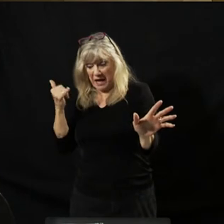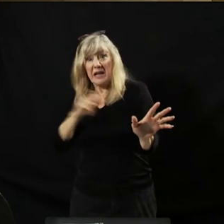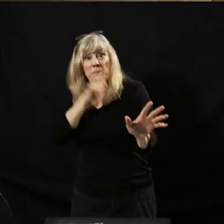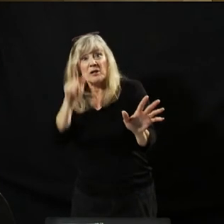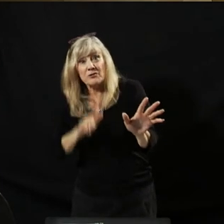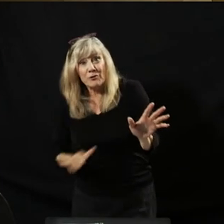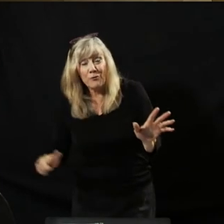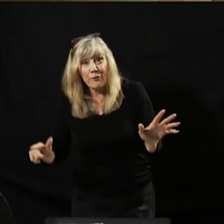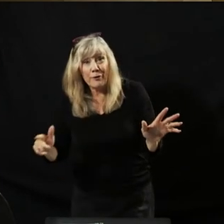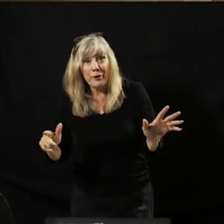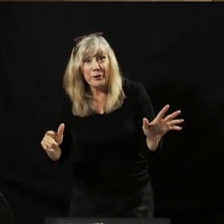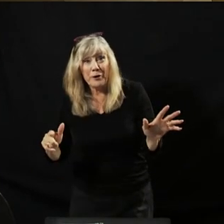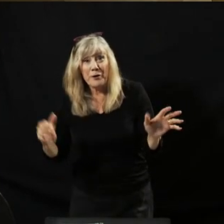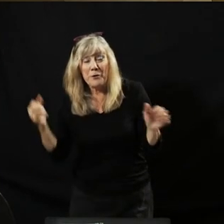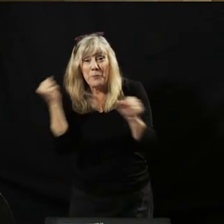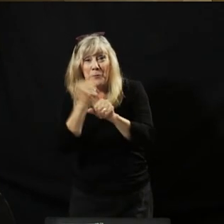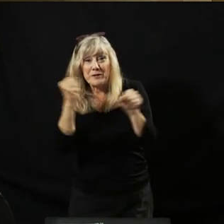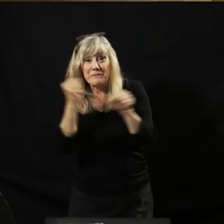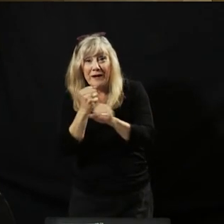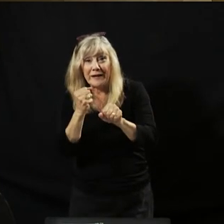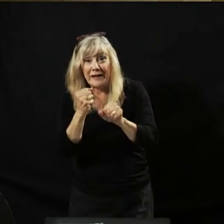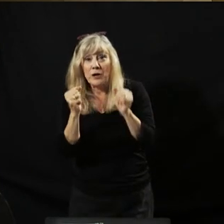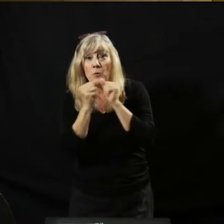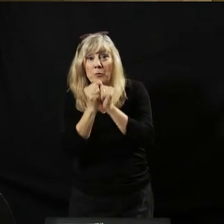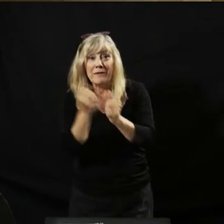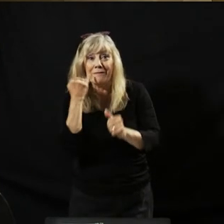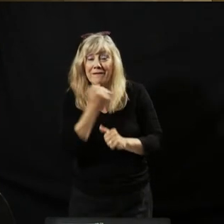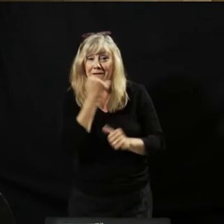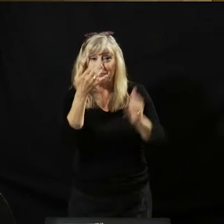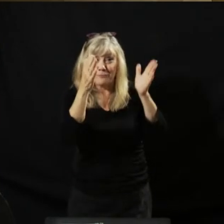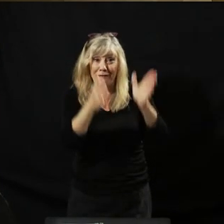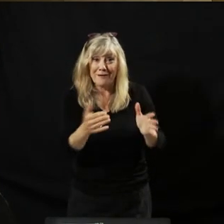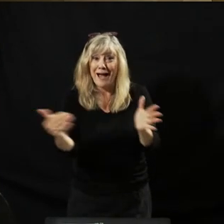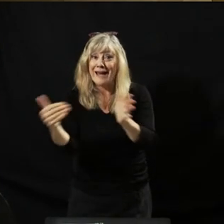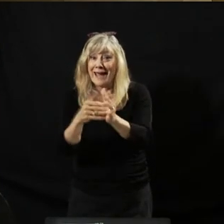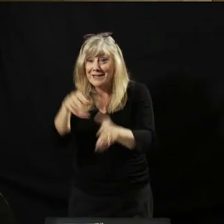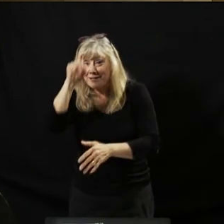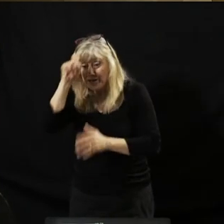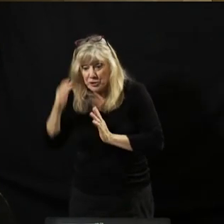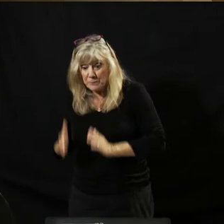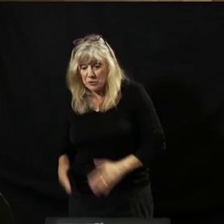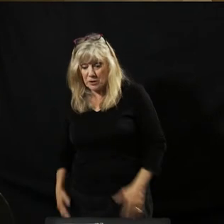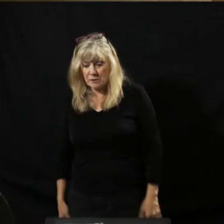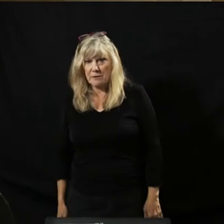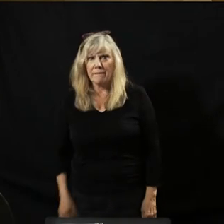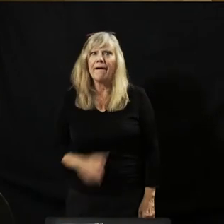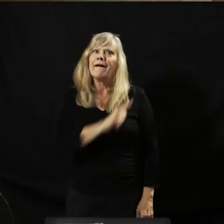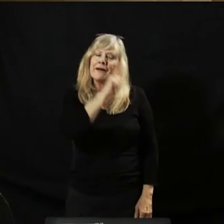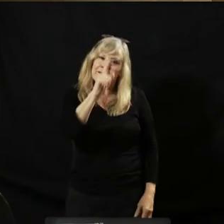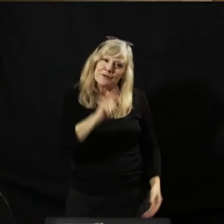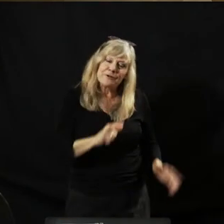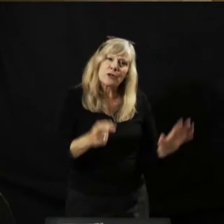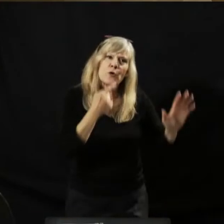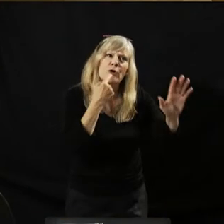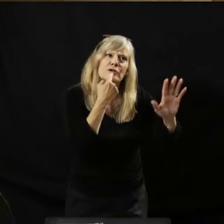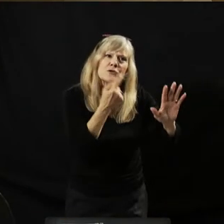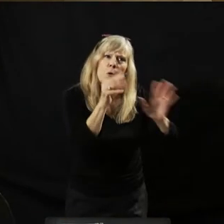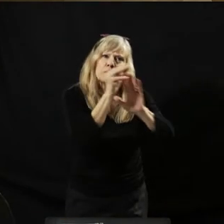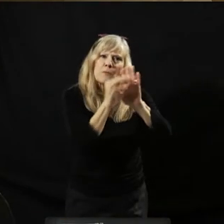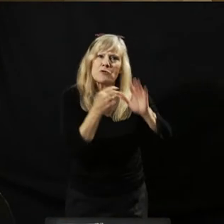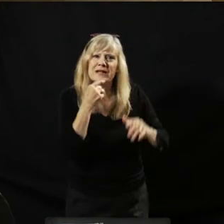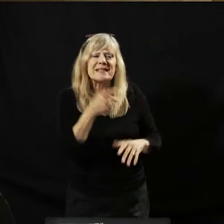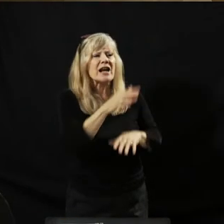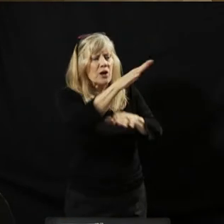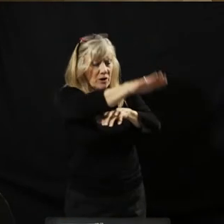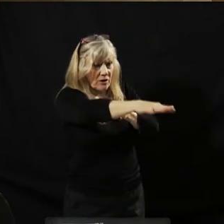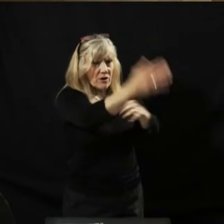them against the Egyptians. Then the Lord told Moses, "Stretch out your hand over the